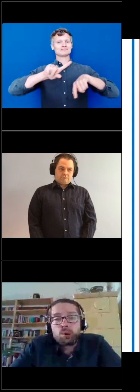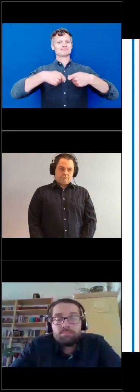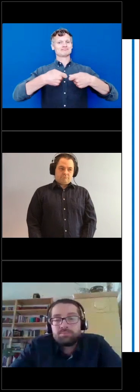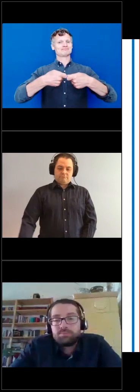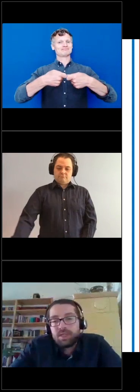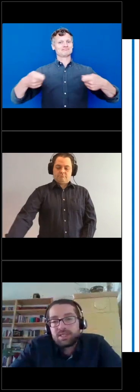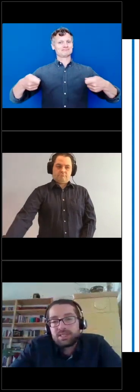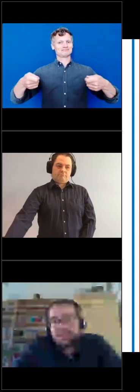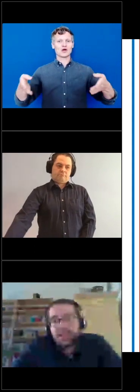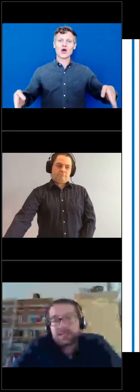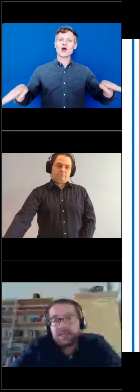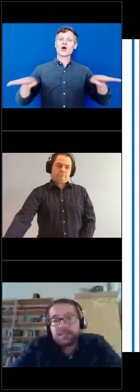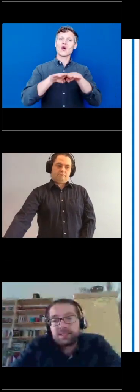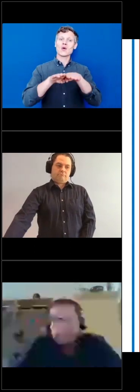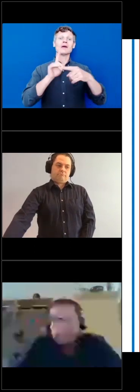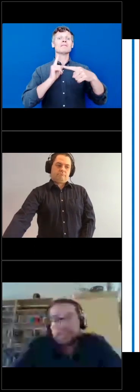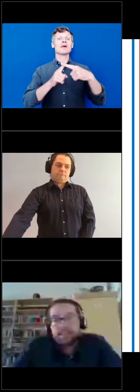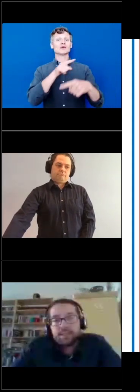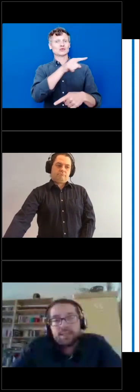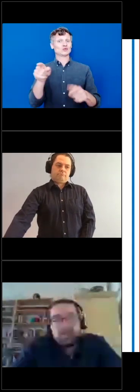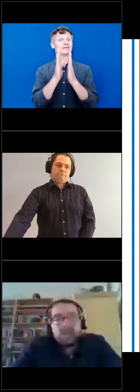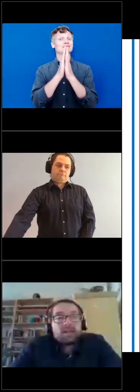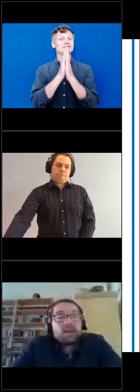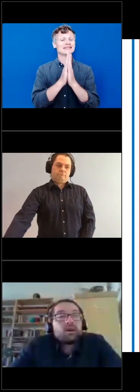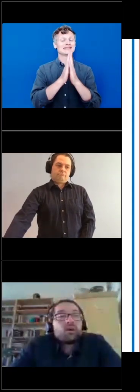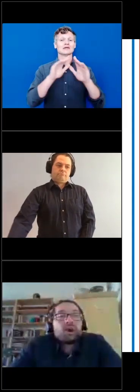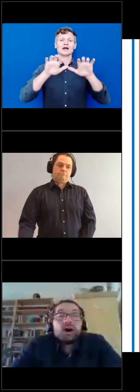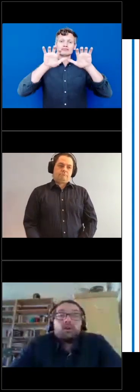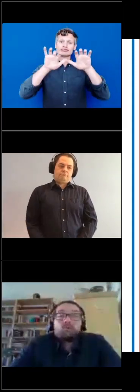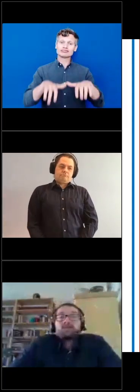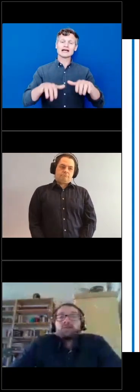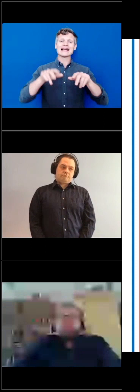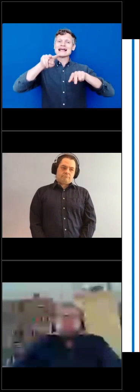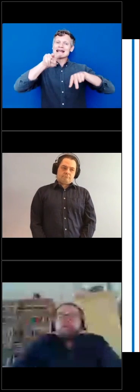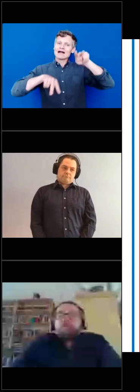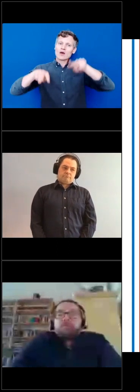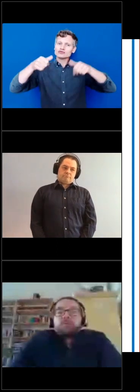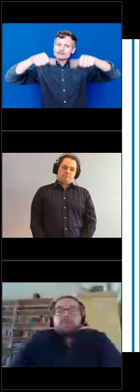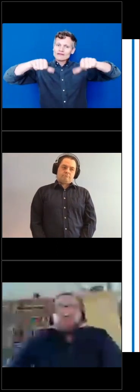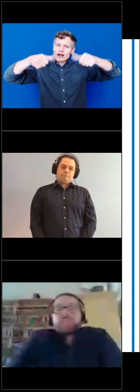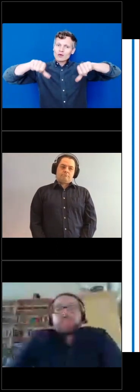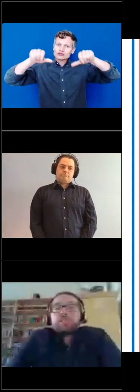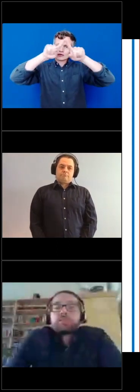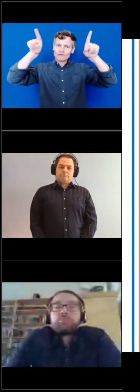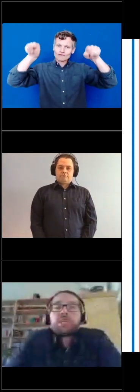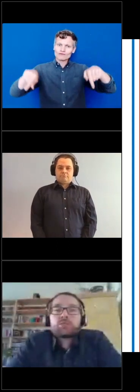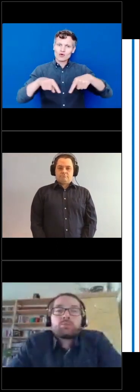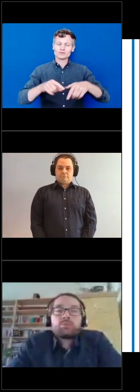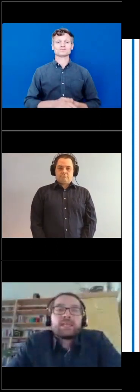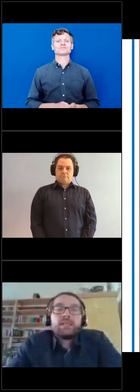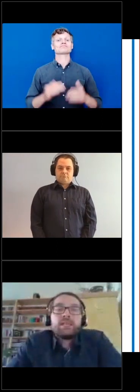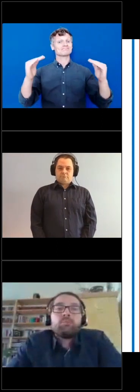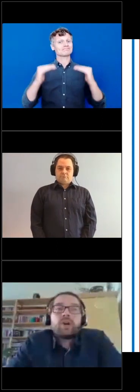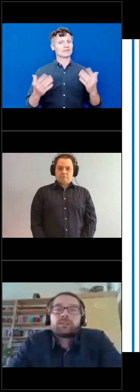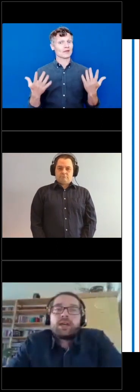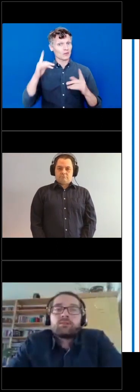form. Next slide. Now, what are our objectives for today? During this session, the speakers will present